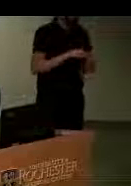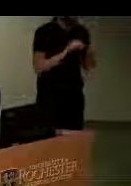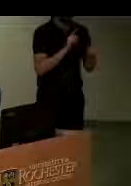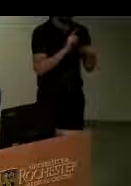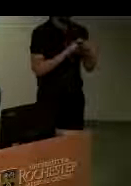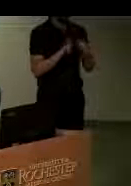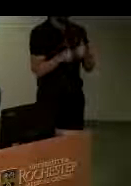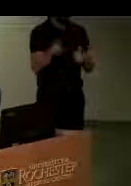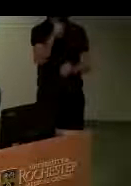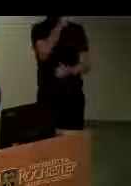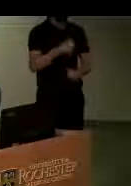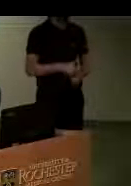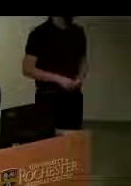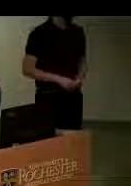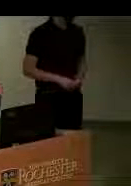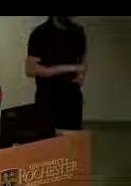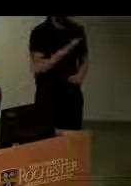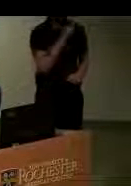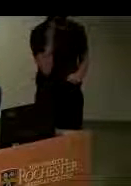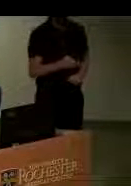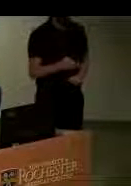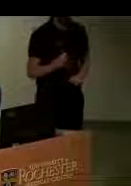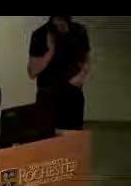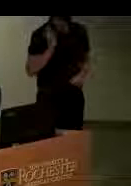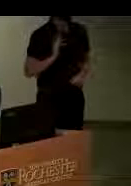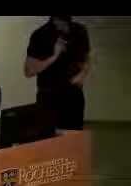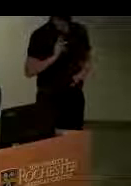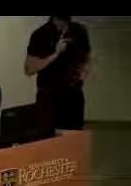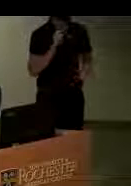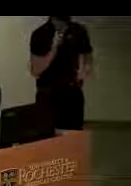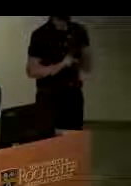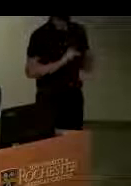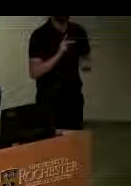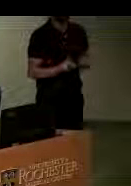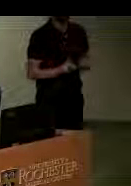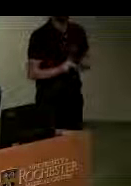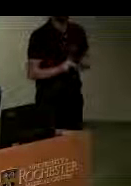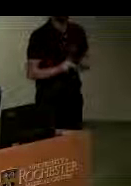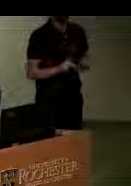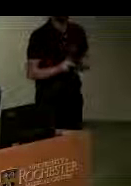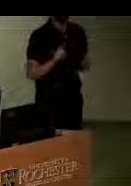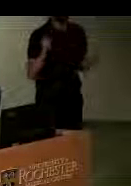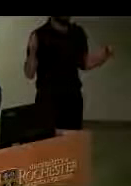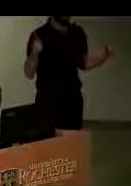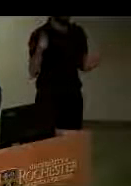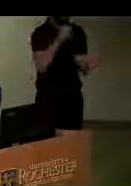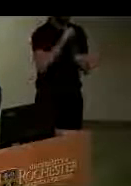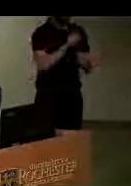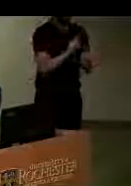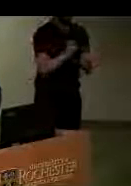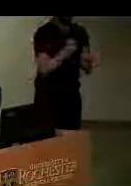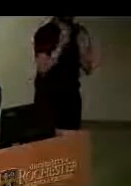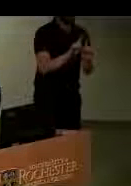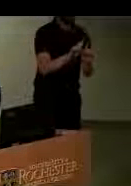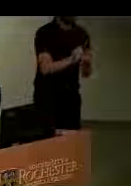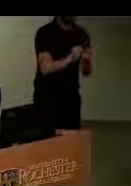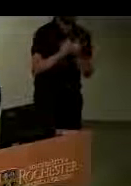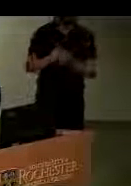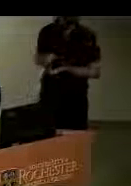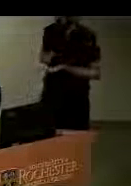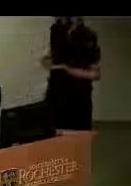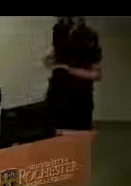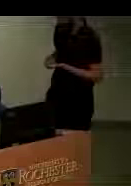attendings never. And people even then would walk out to converse about the patient as opposed to talk right in front